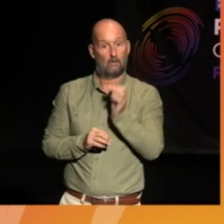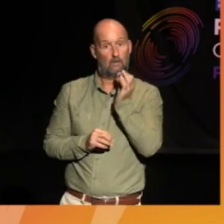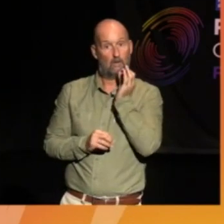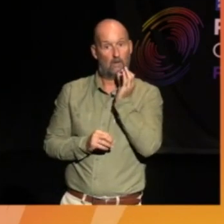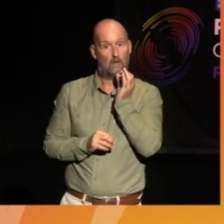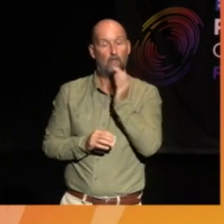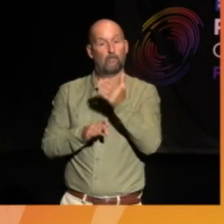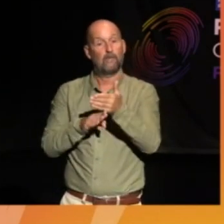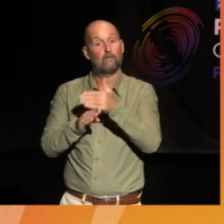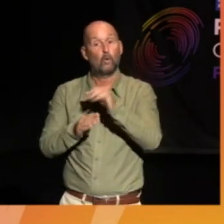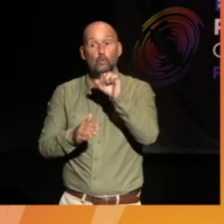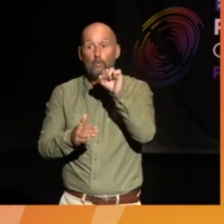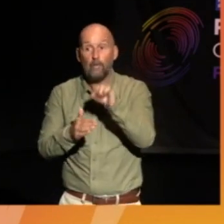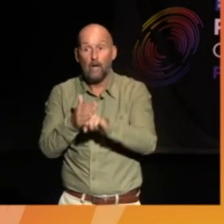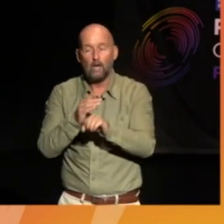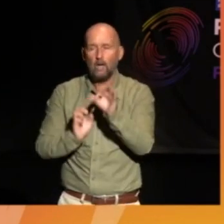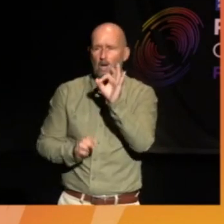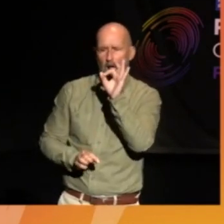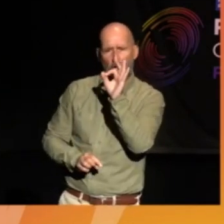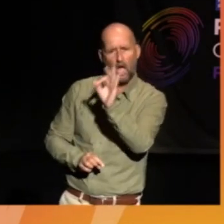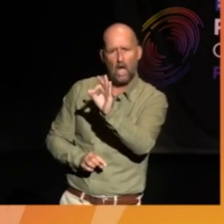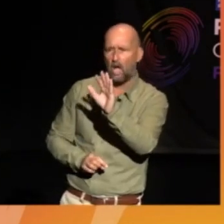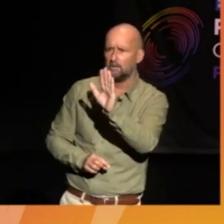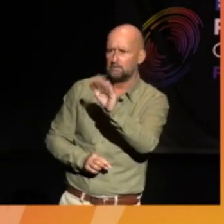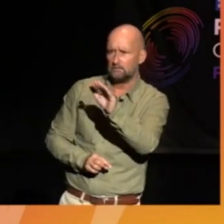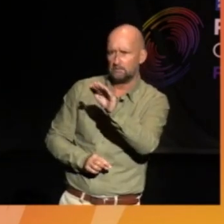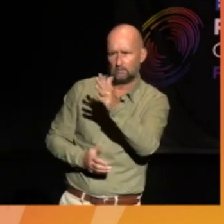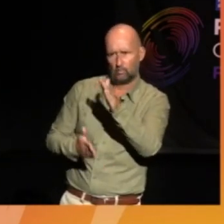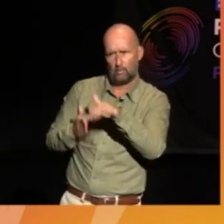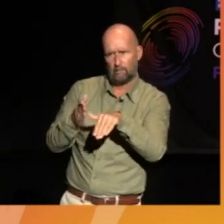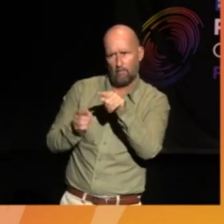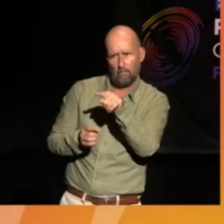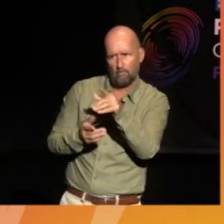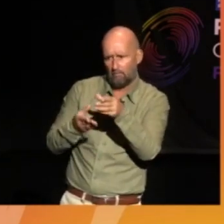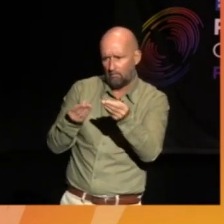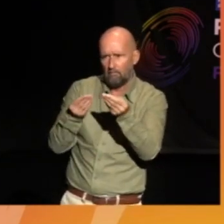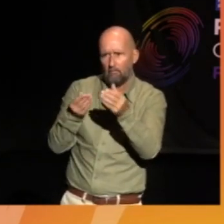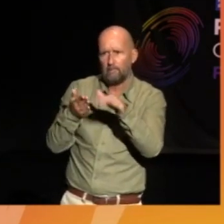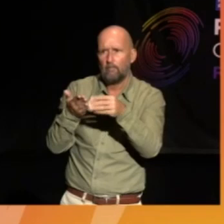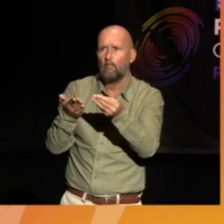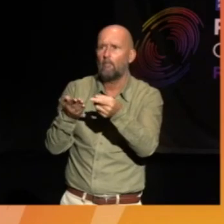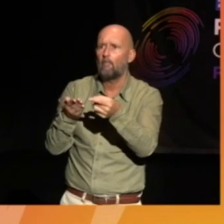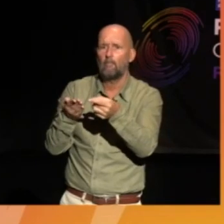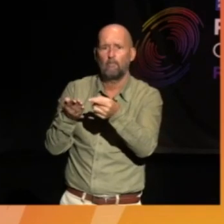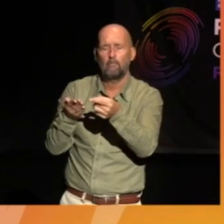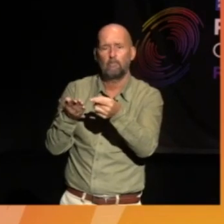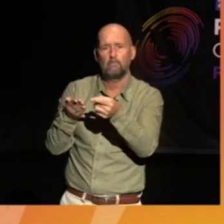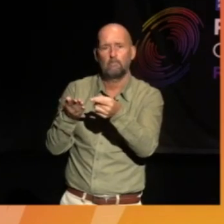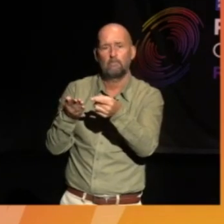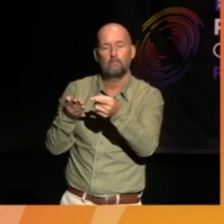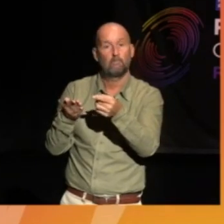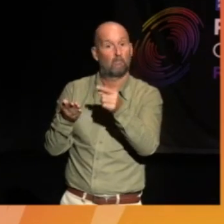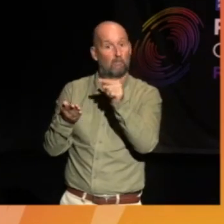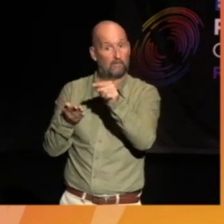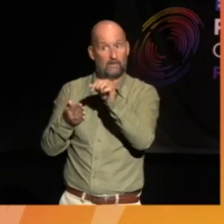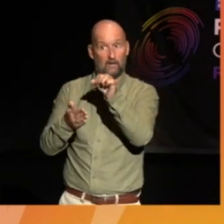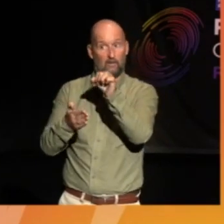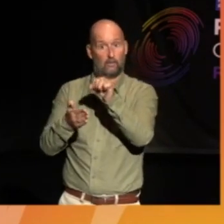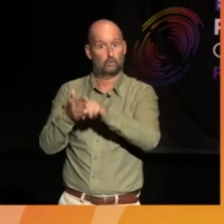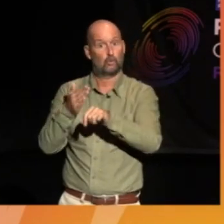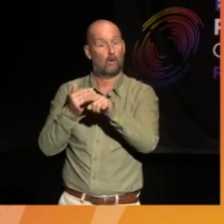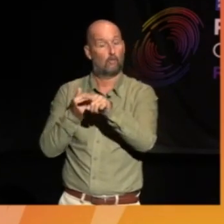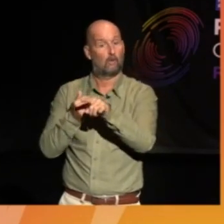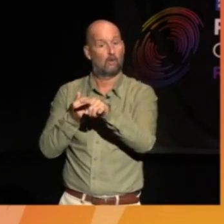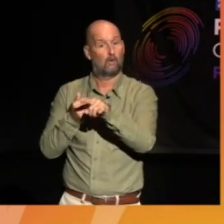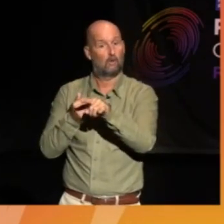before buying anything, then it will create tremendous pressure on not only that particular shopkeeper, but also on the